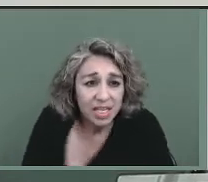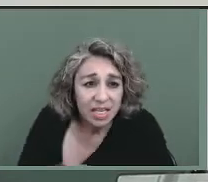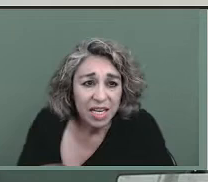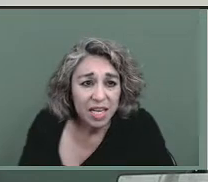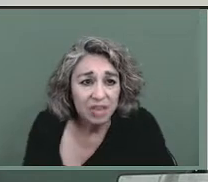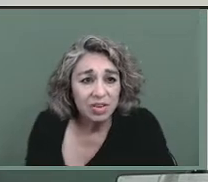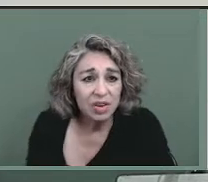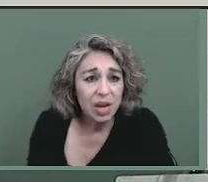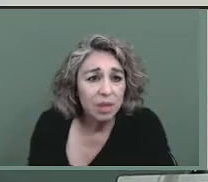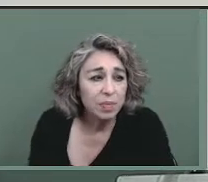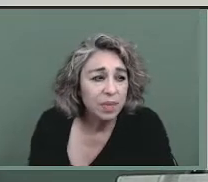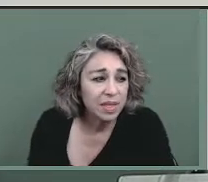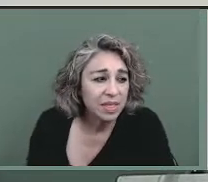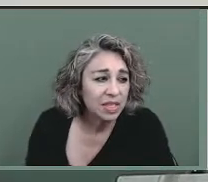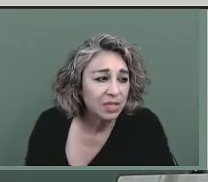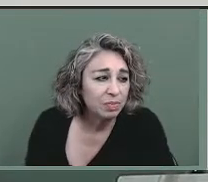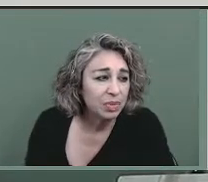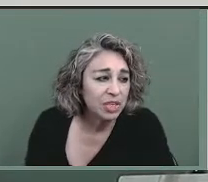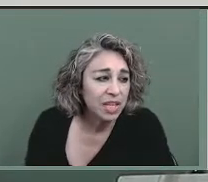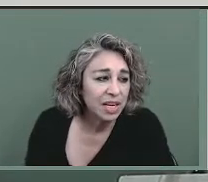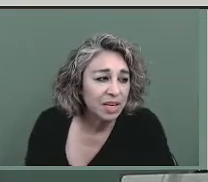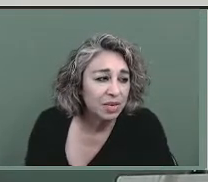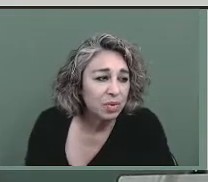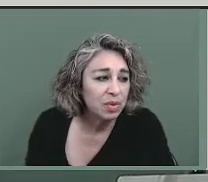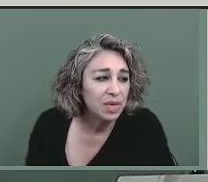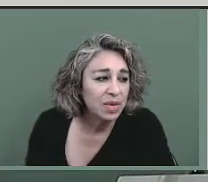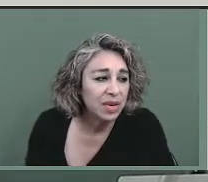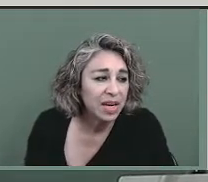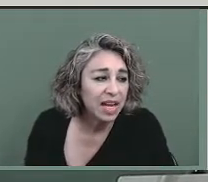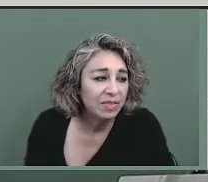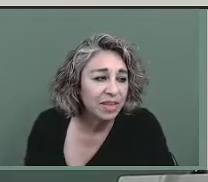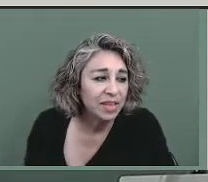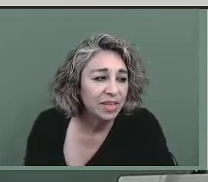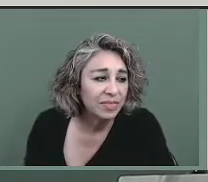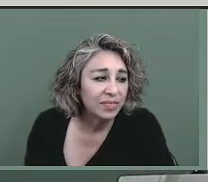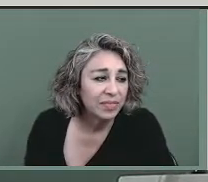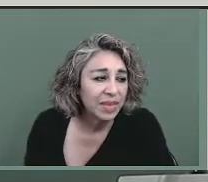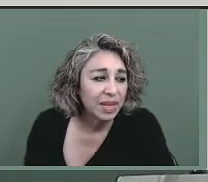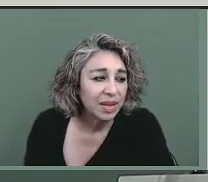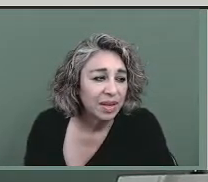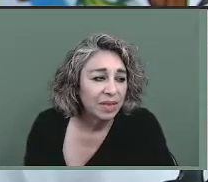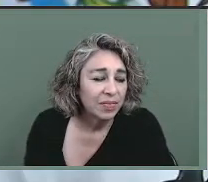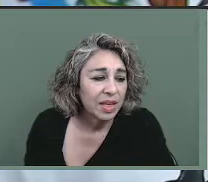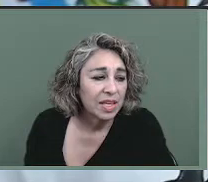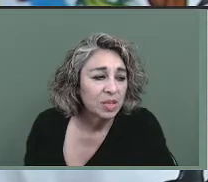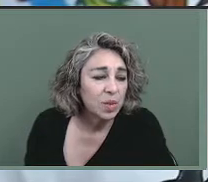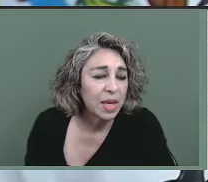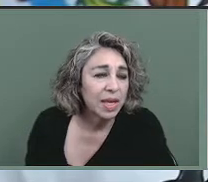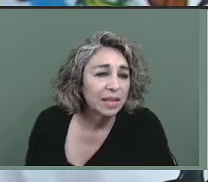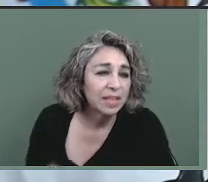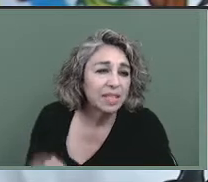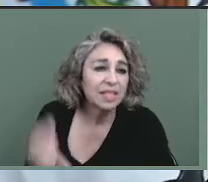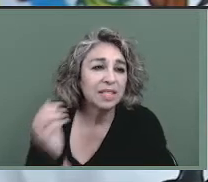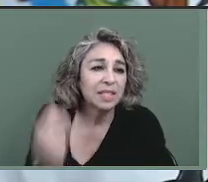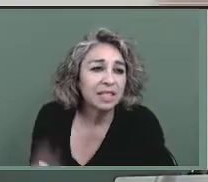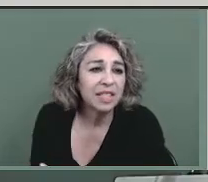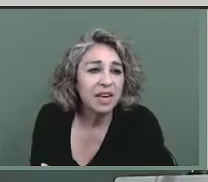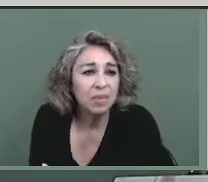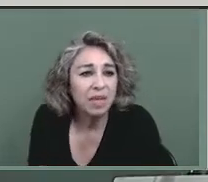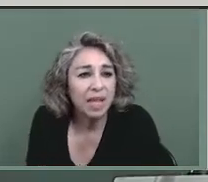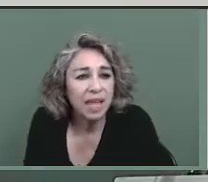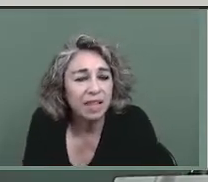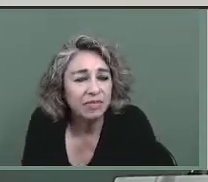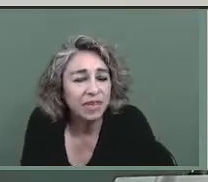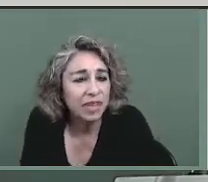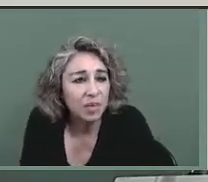going to continue to help us to push that rheumatoid elephant, because we got this